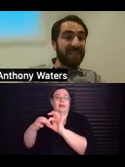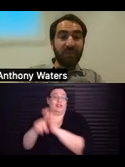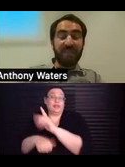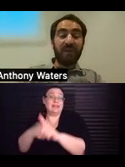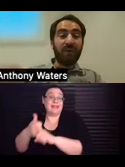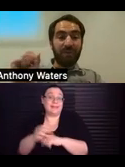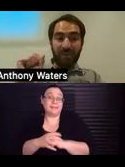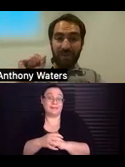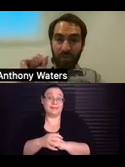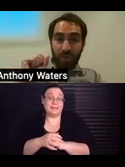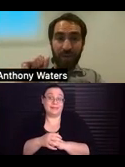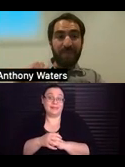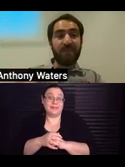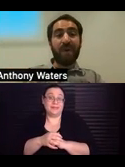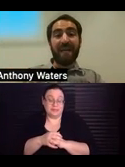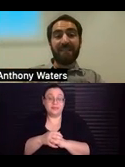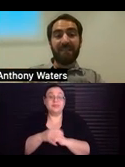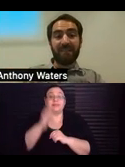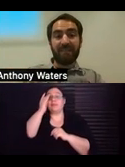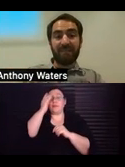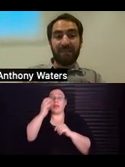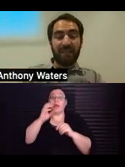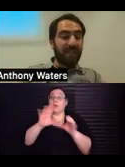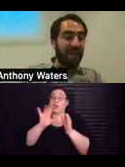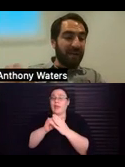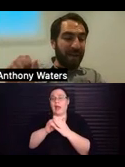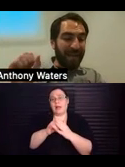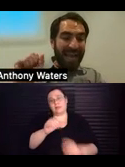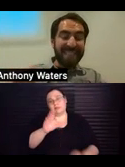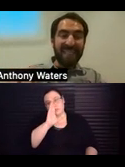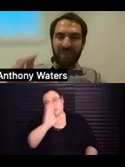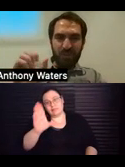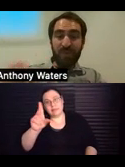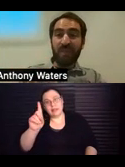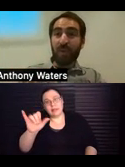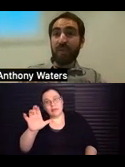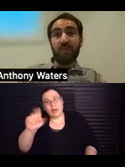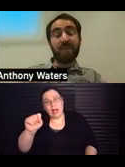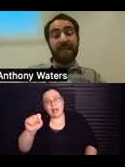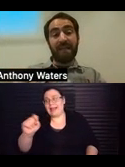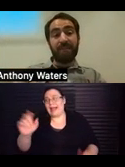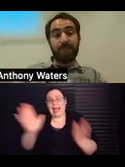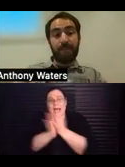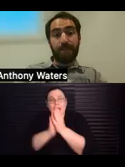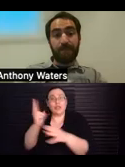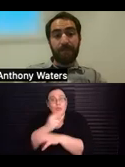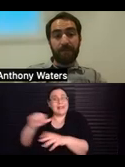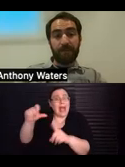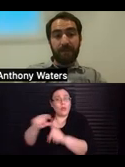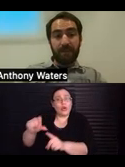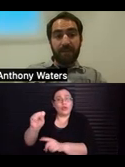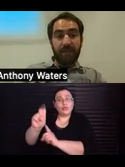And in doing so, we want to be direct by using the word suicide.